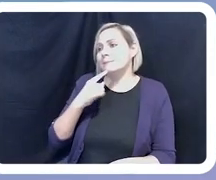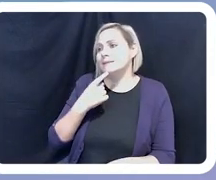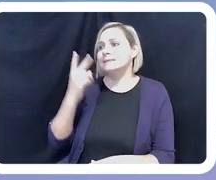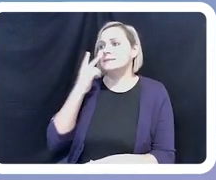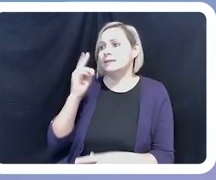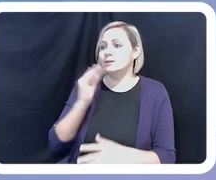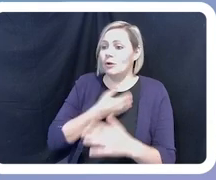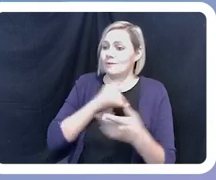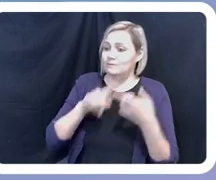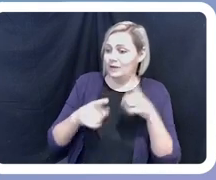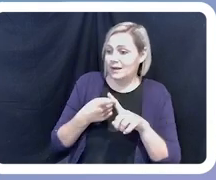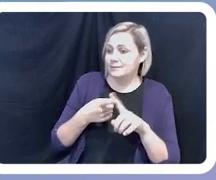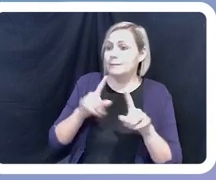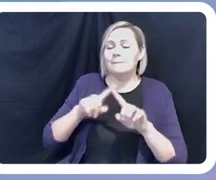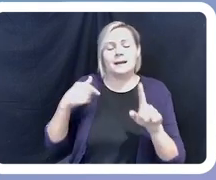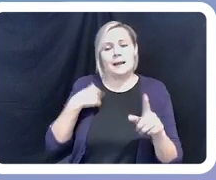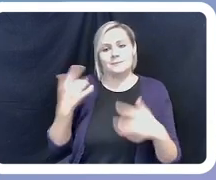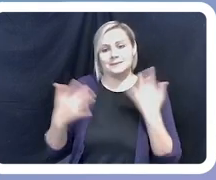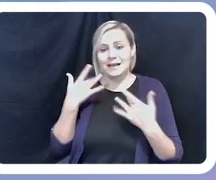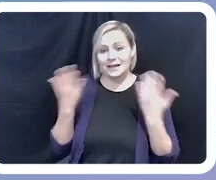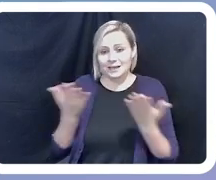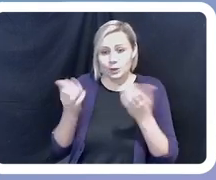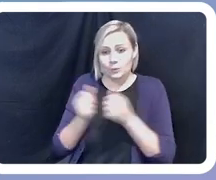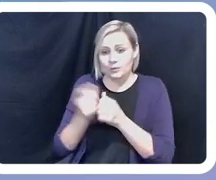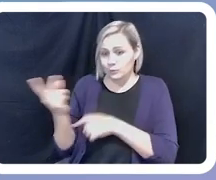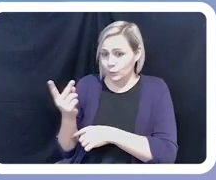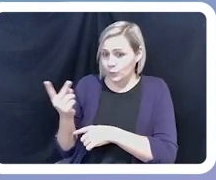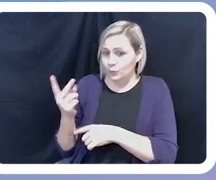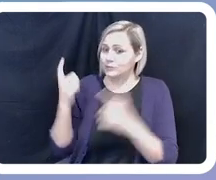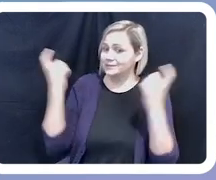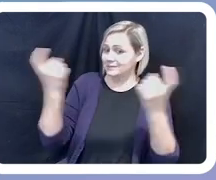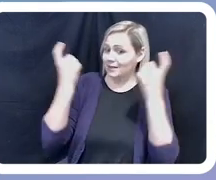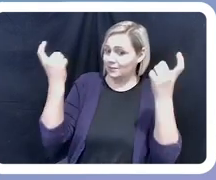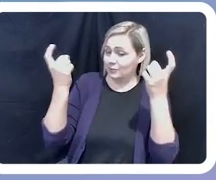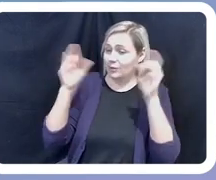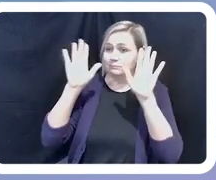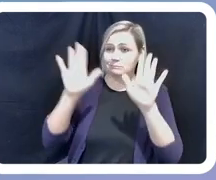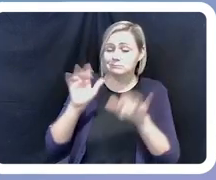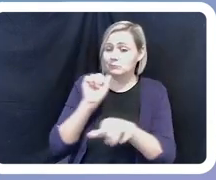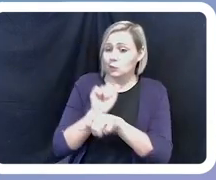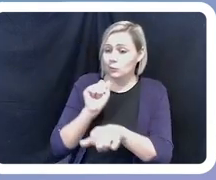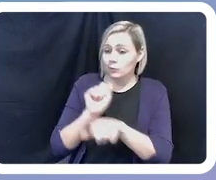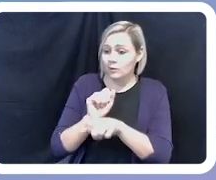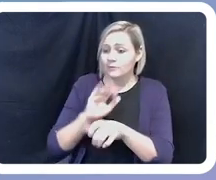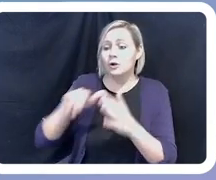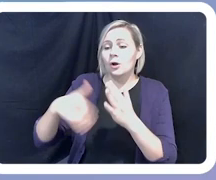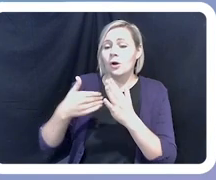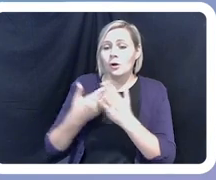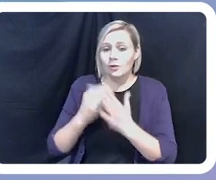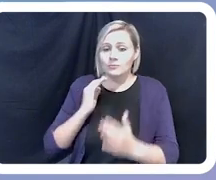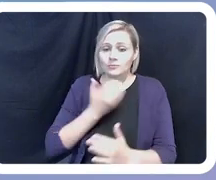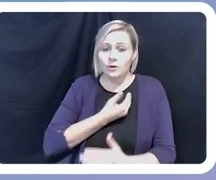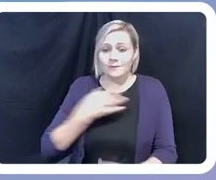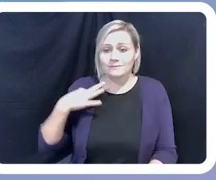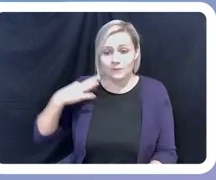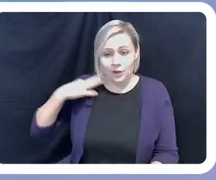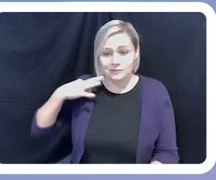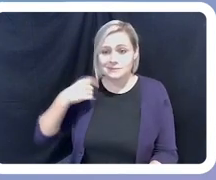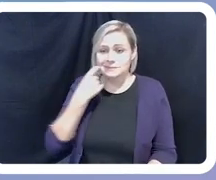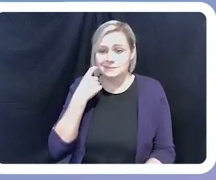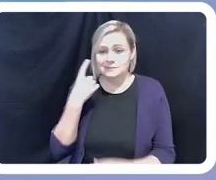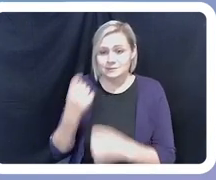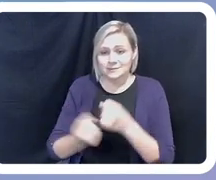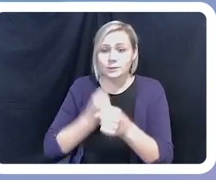friends, I am so excited to be here with you and David to celebrate the incredible work of our volunteers